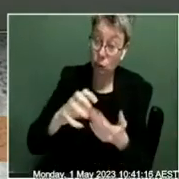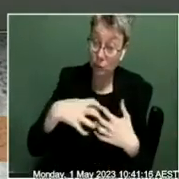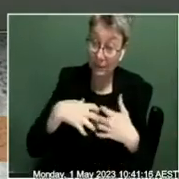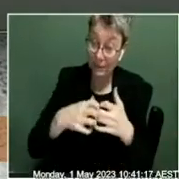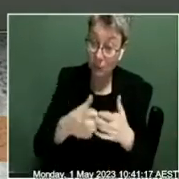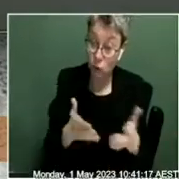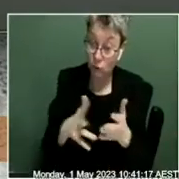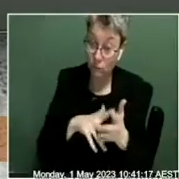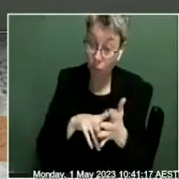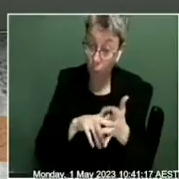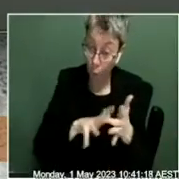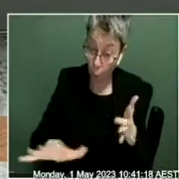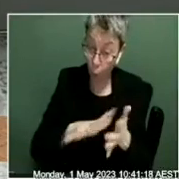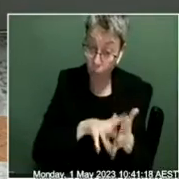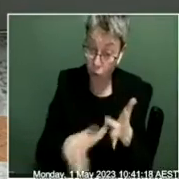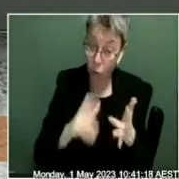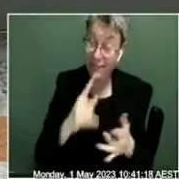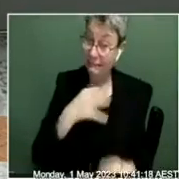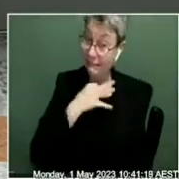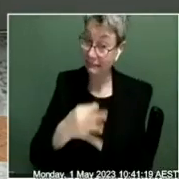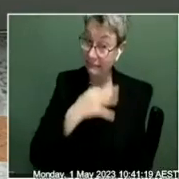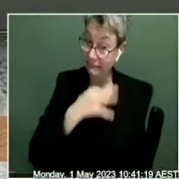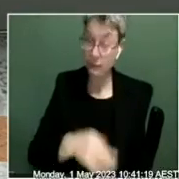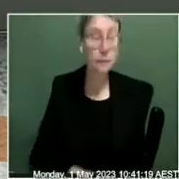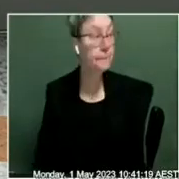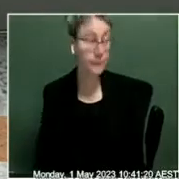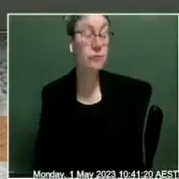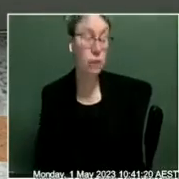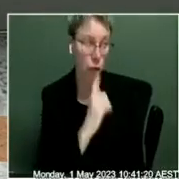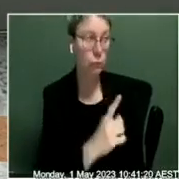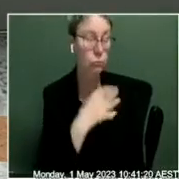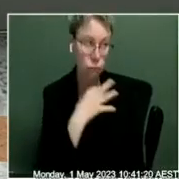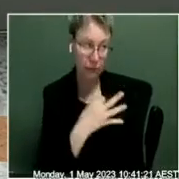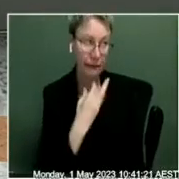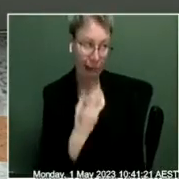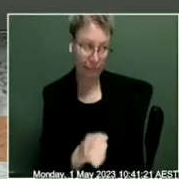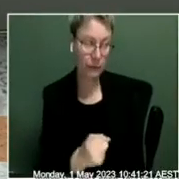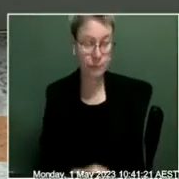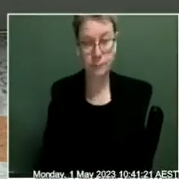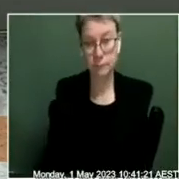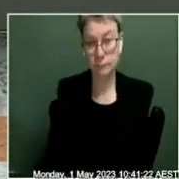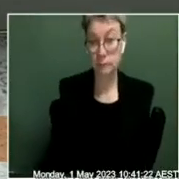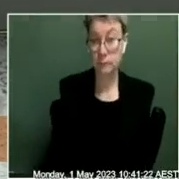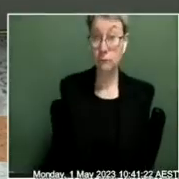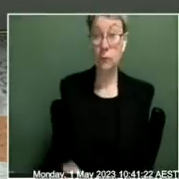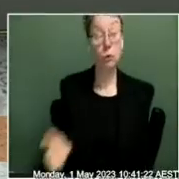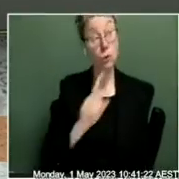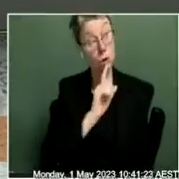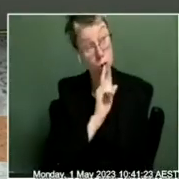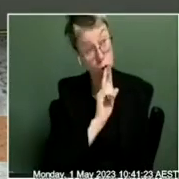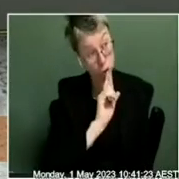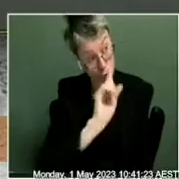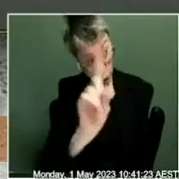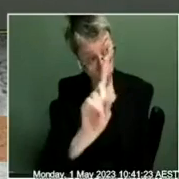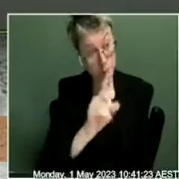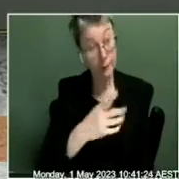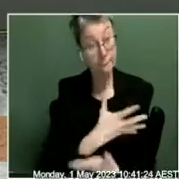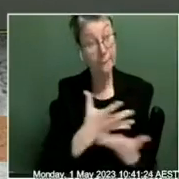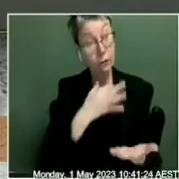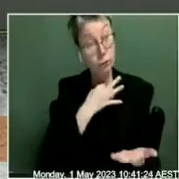was funding provided to enable the immediate commissioning of statewide services yes, at that time.